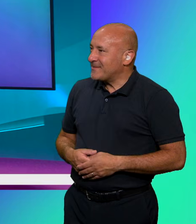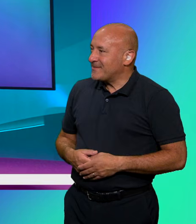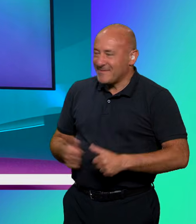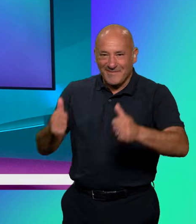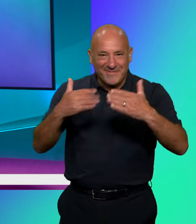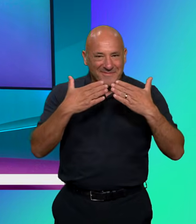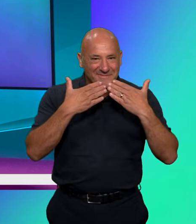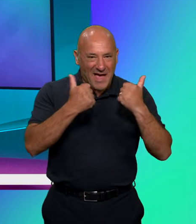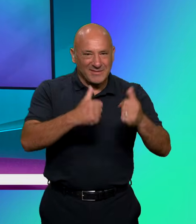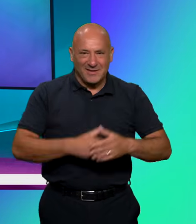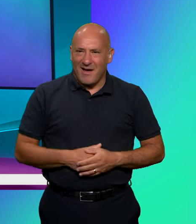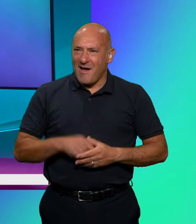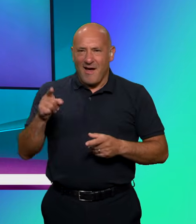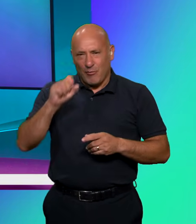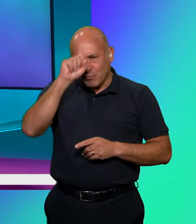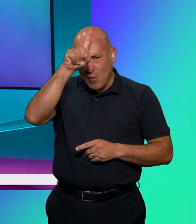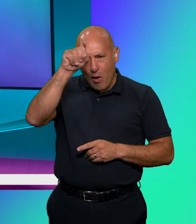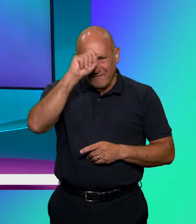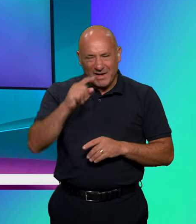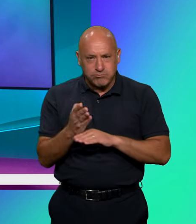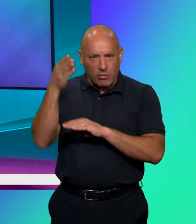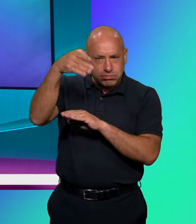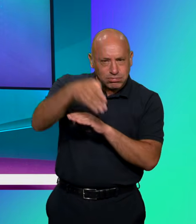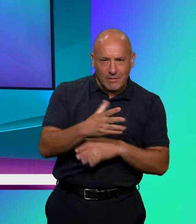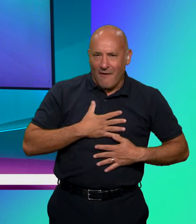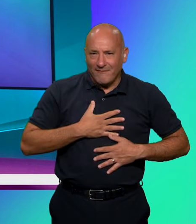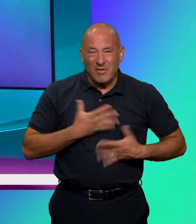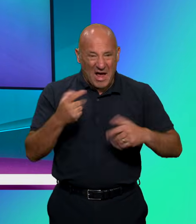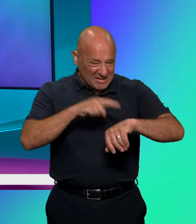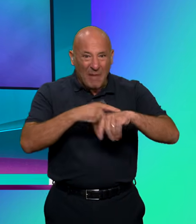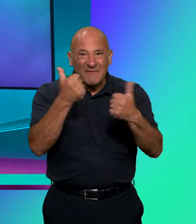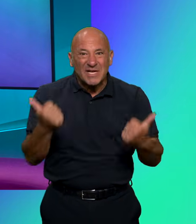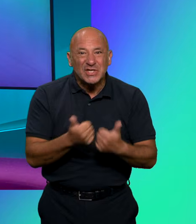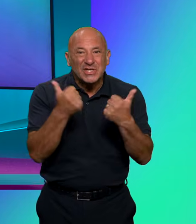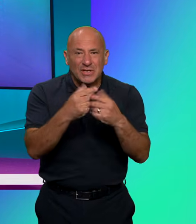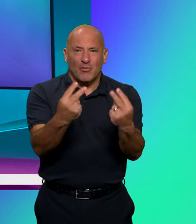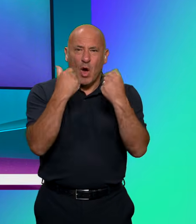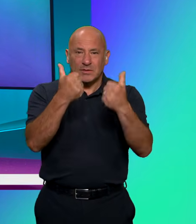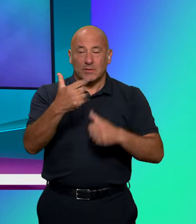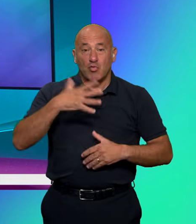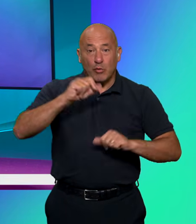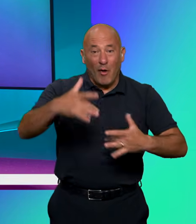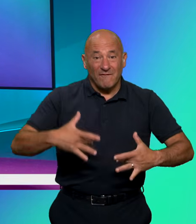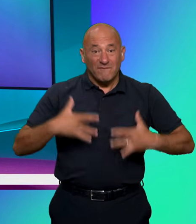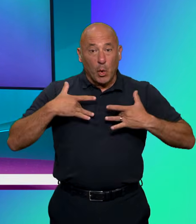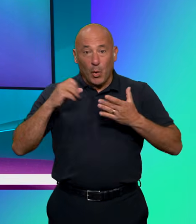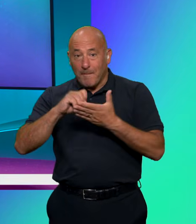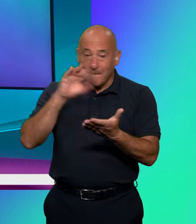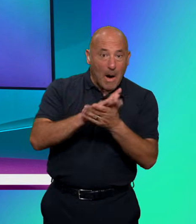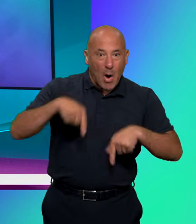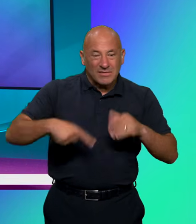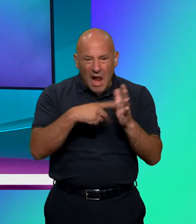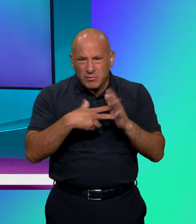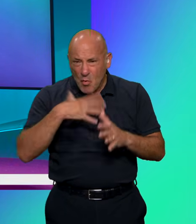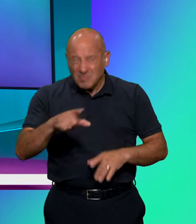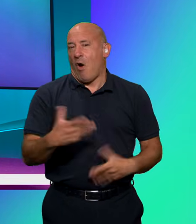Thanks, Nina. I love those pictures of the orcas. OK, we're out of time. Thank you for watching. If you want your views on the news to make it